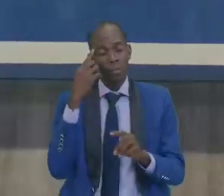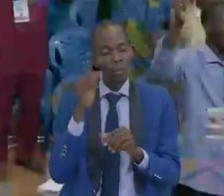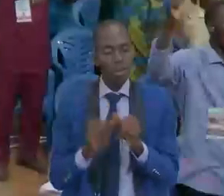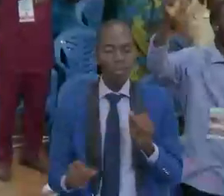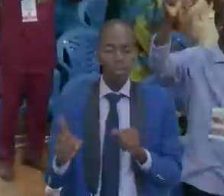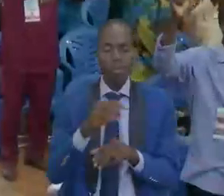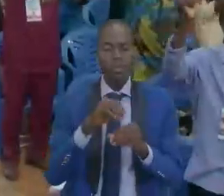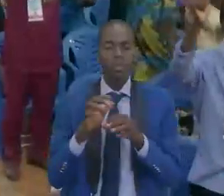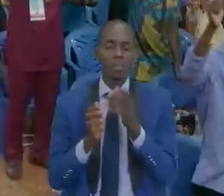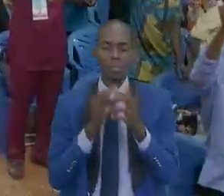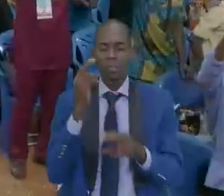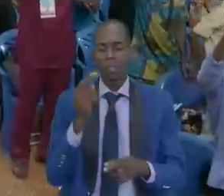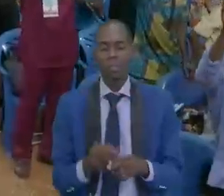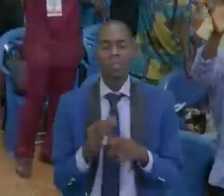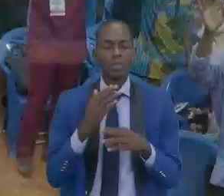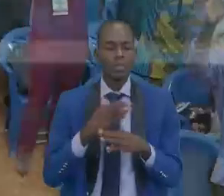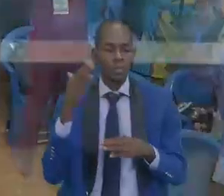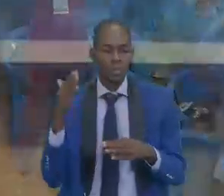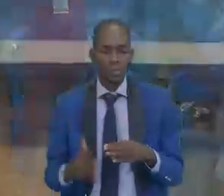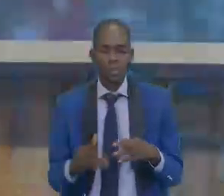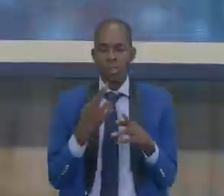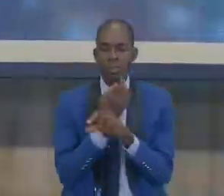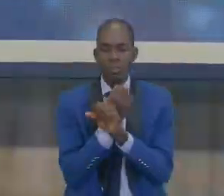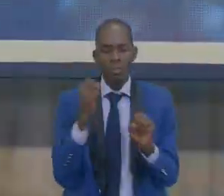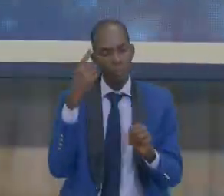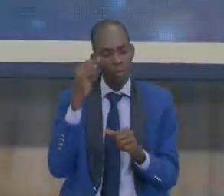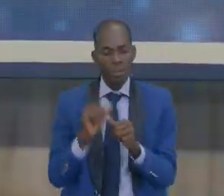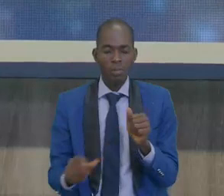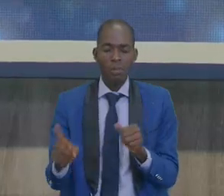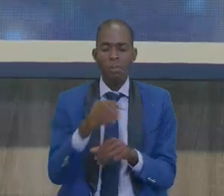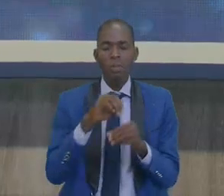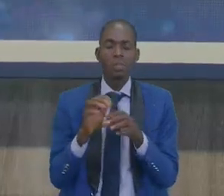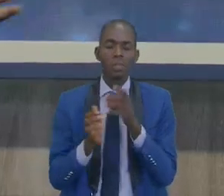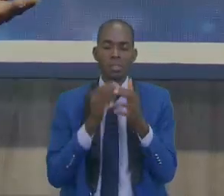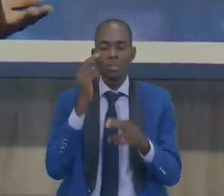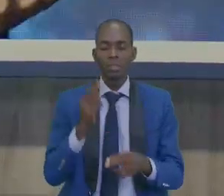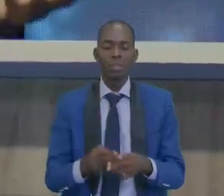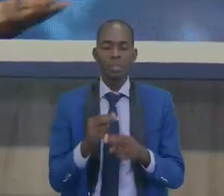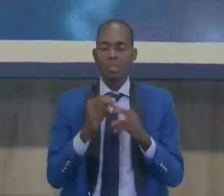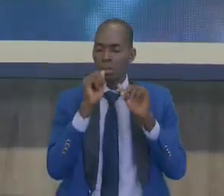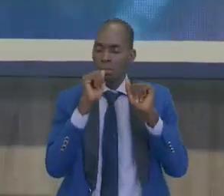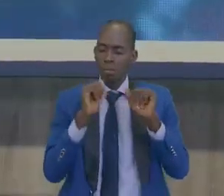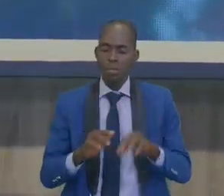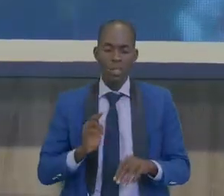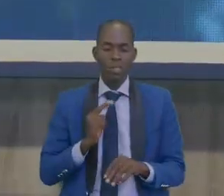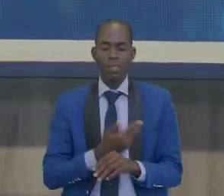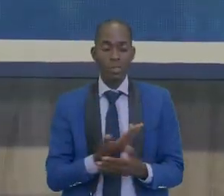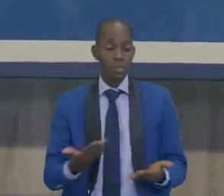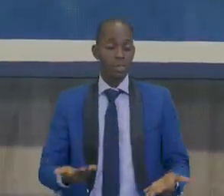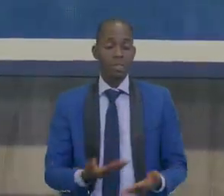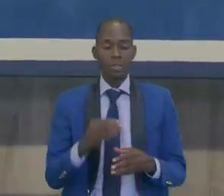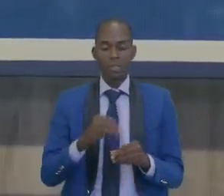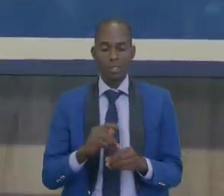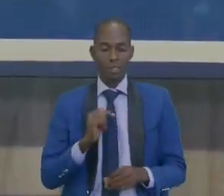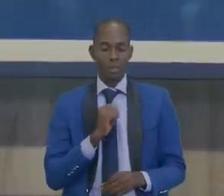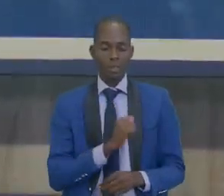everyone. Total redemption for everyone. Bless us here in Togo.